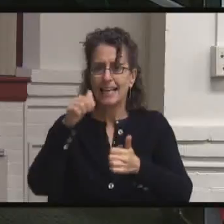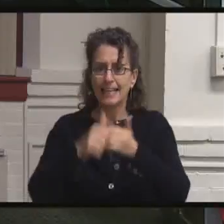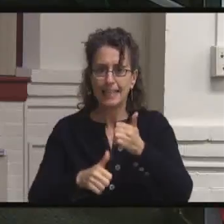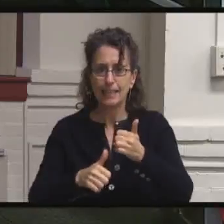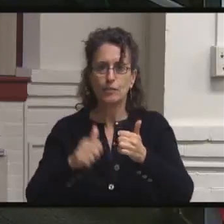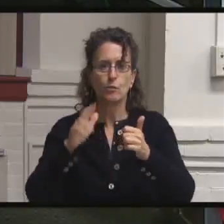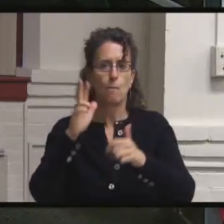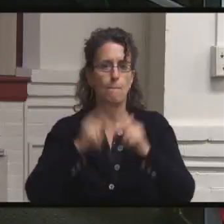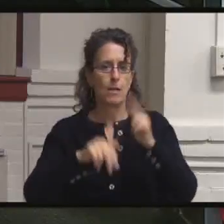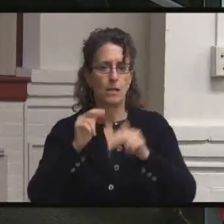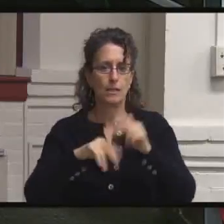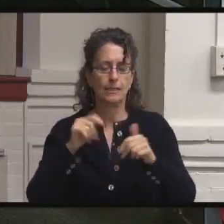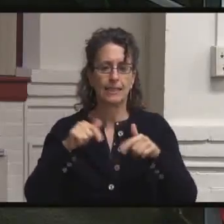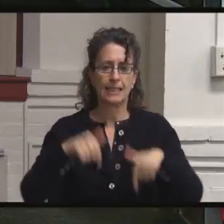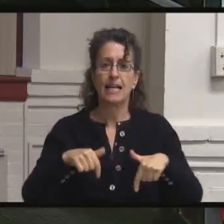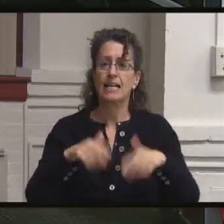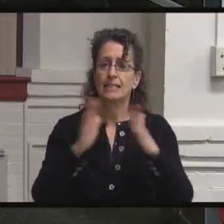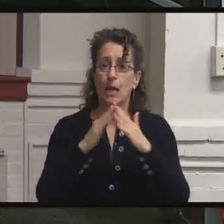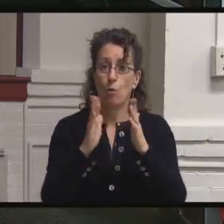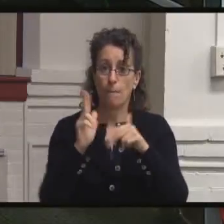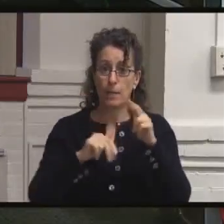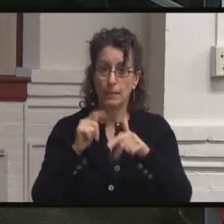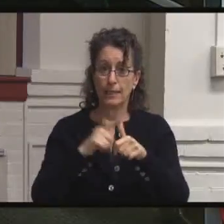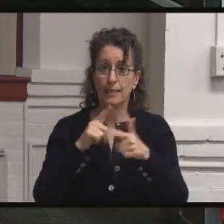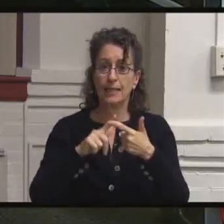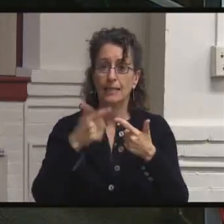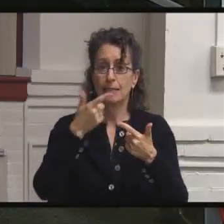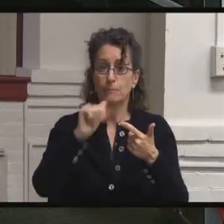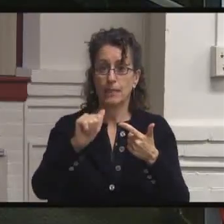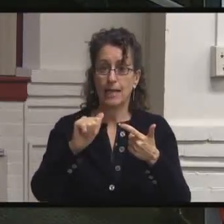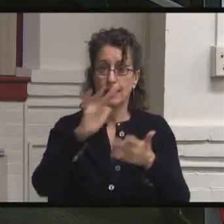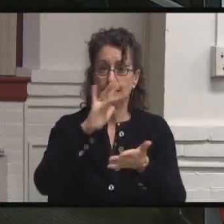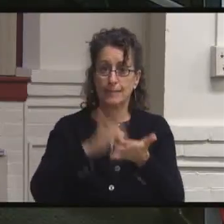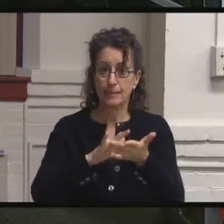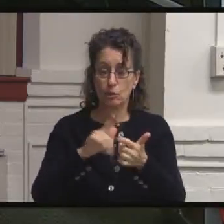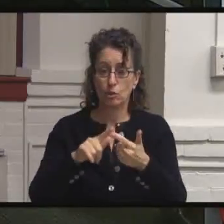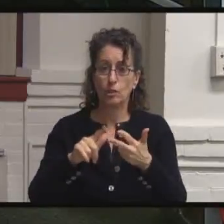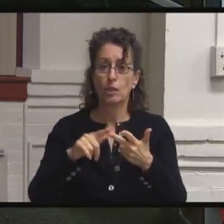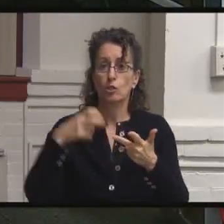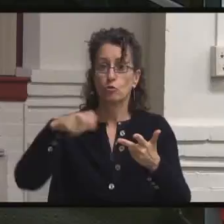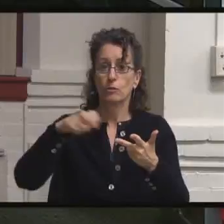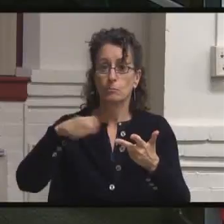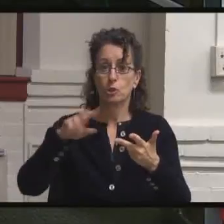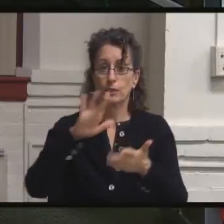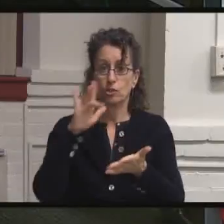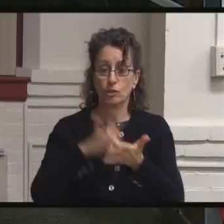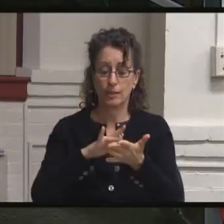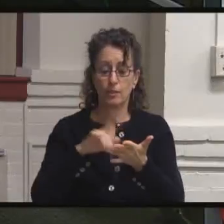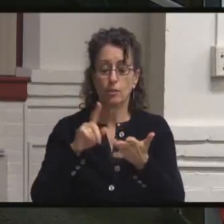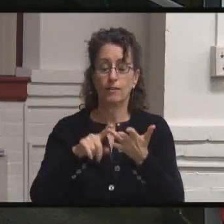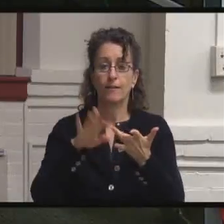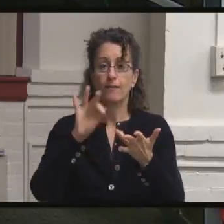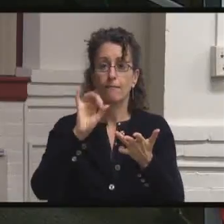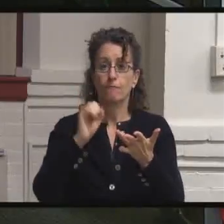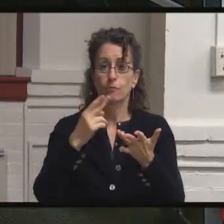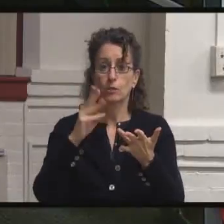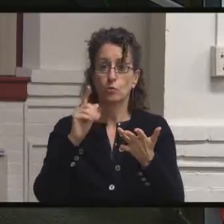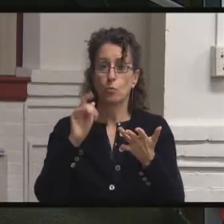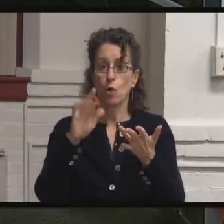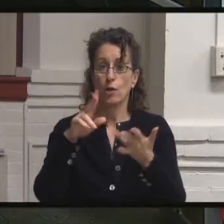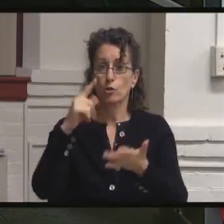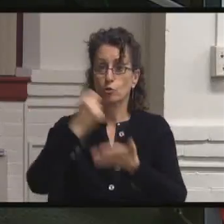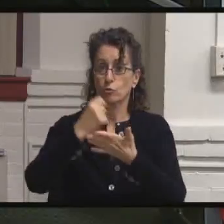Center, the Gibson Aiken Center, the Transportation Center, Freshwater Treatment Plant, Retreat